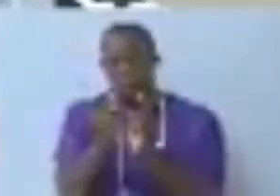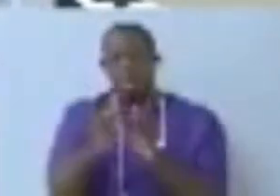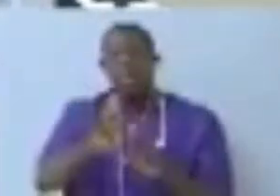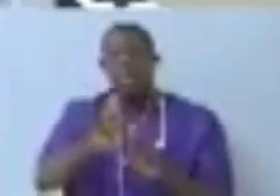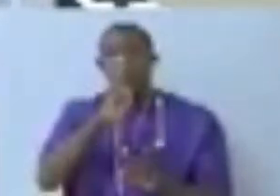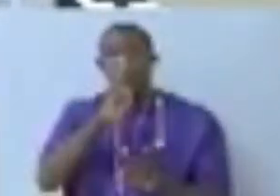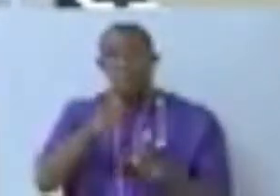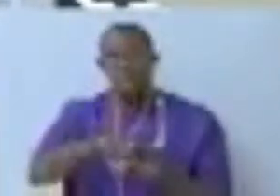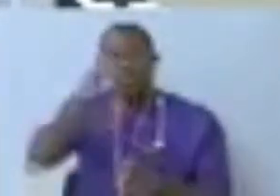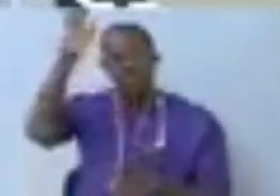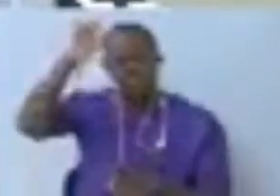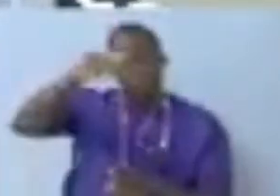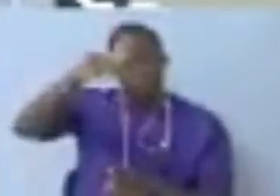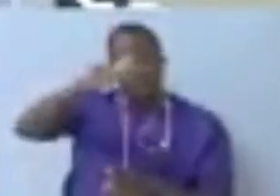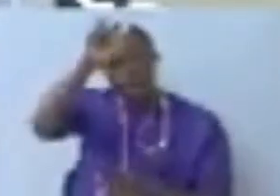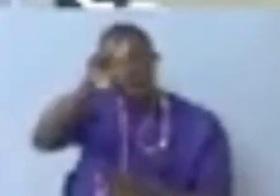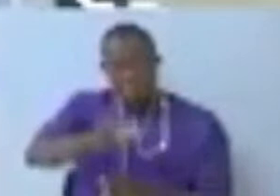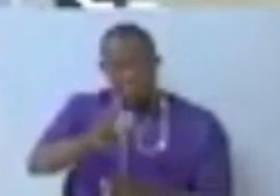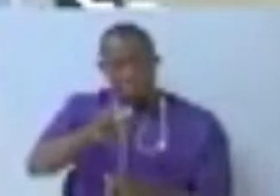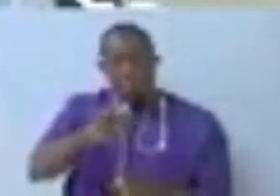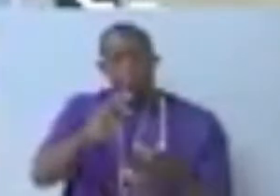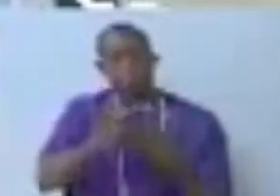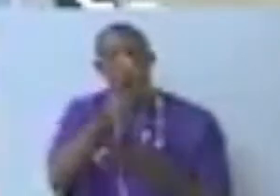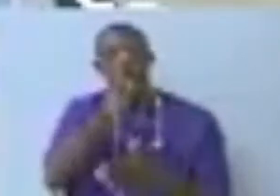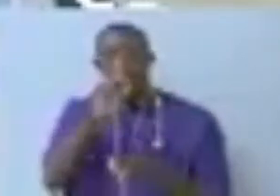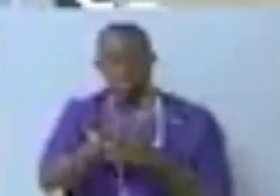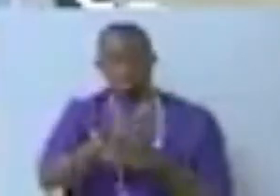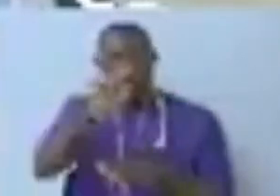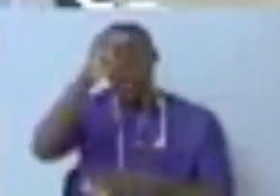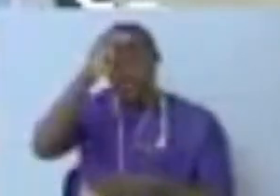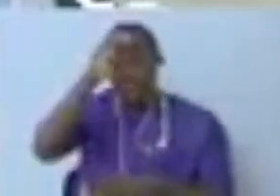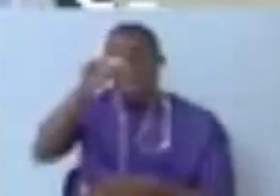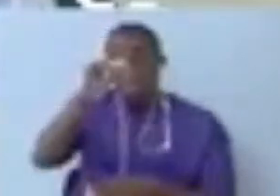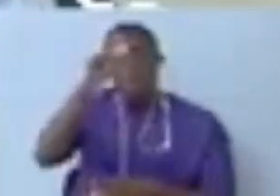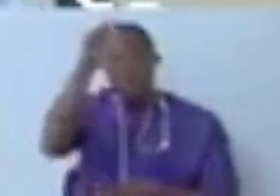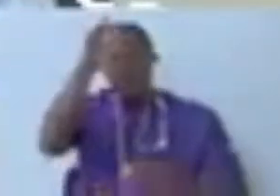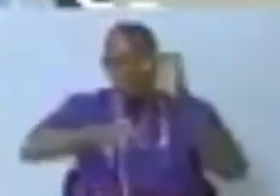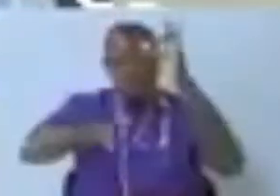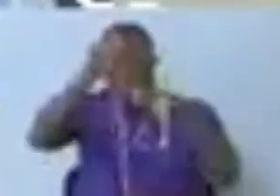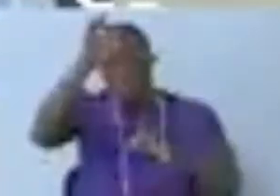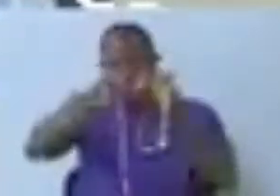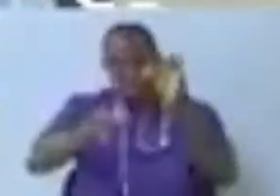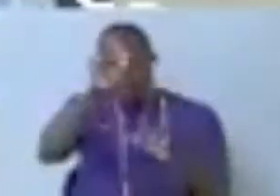He is short. He was the Justice Minister. I